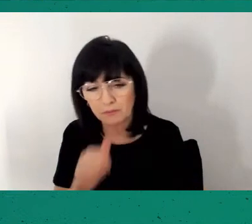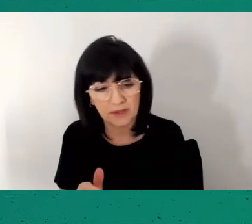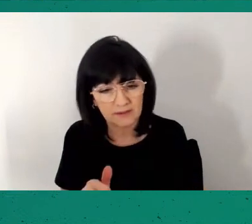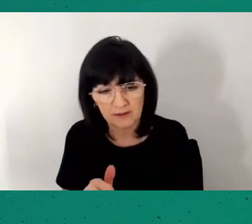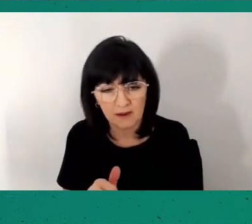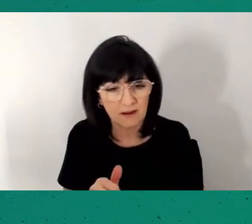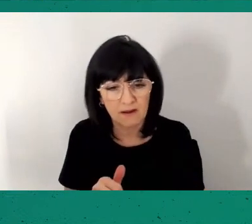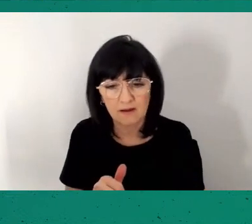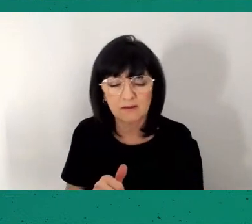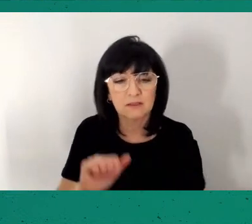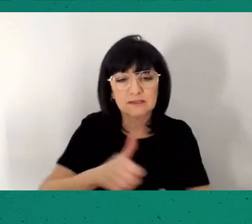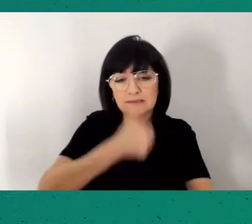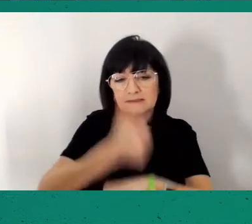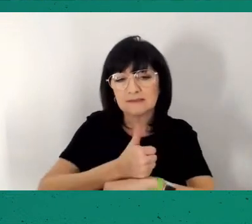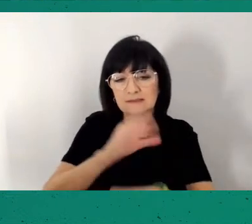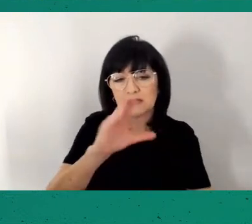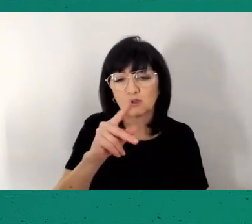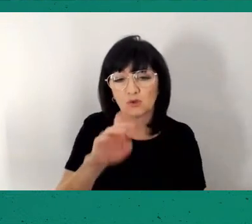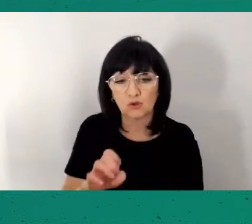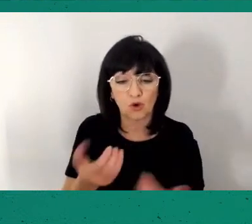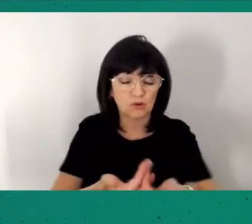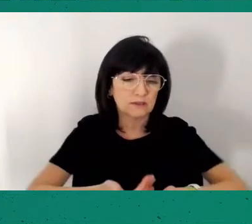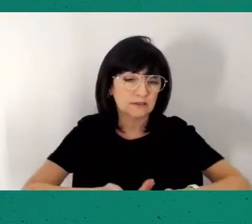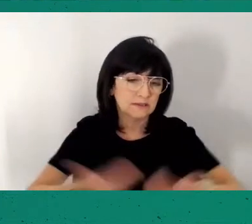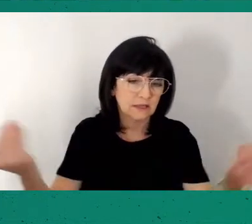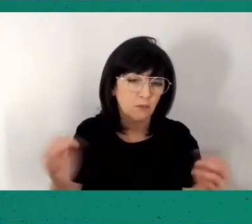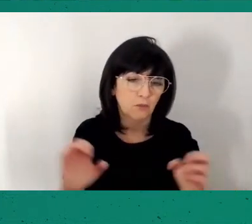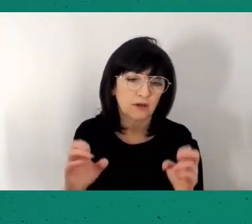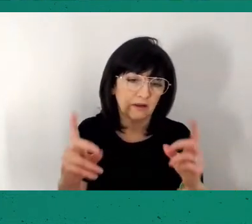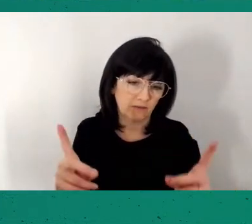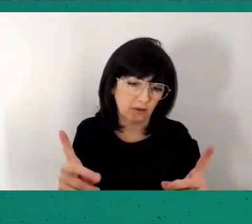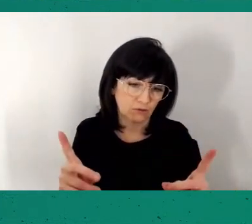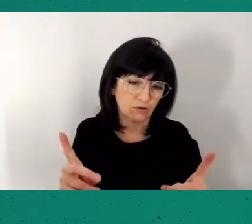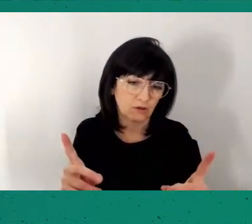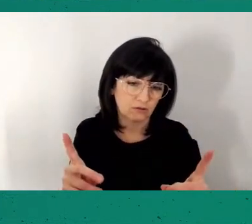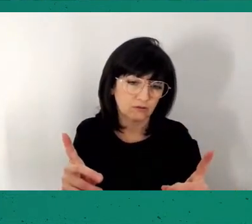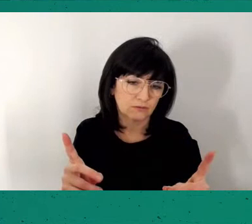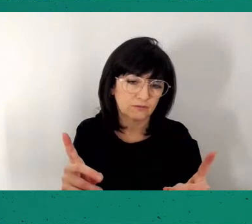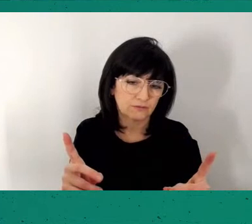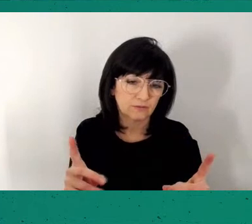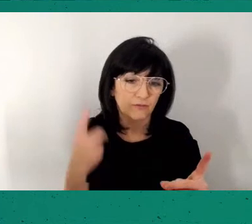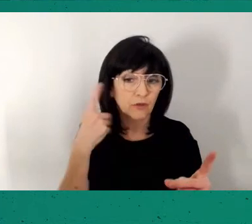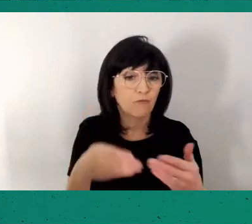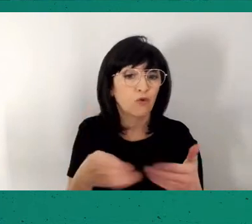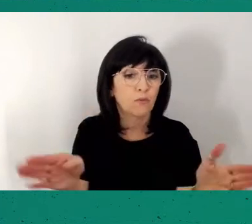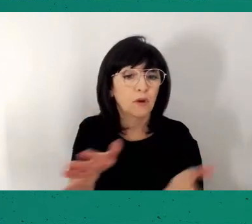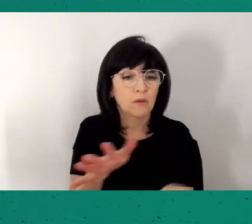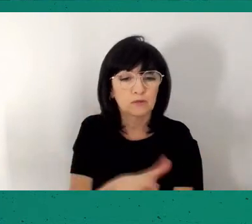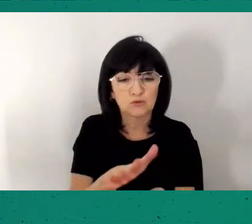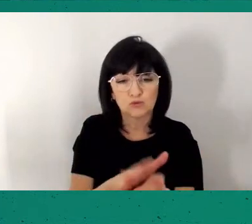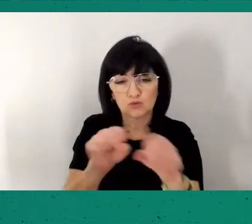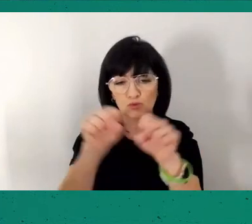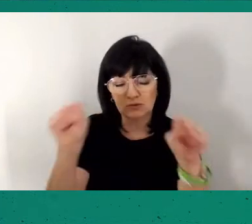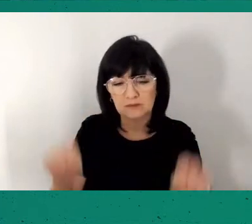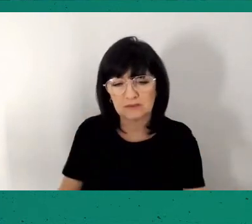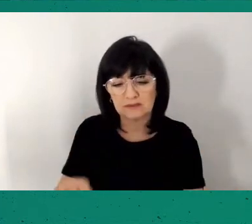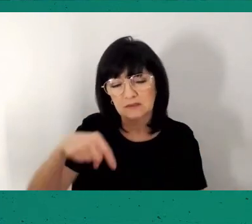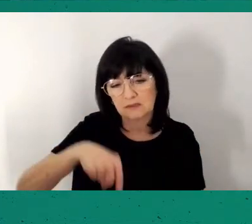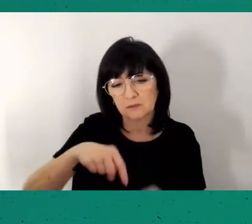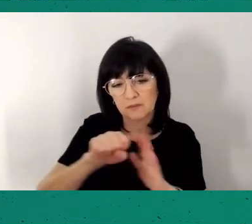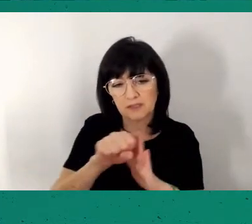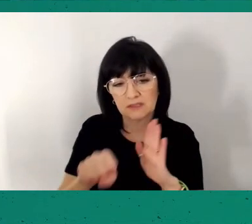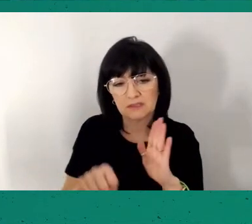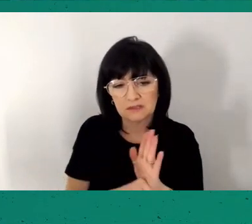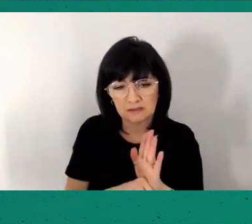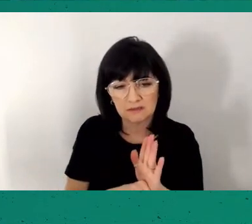facto segregation of education into de jure segregated public educational system in the state. It